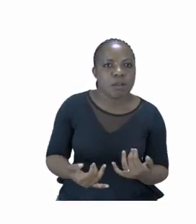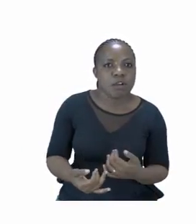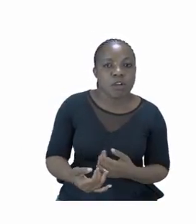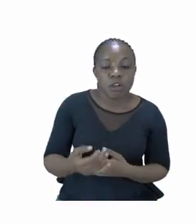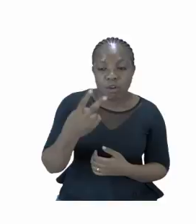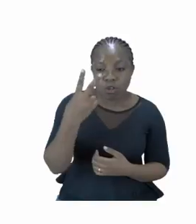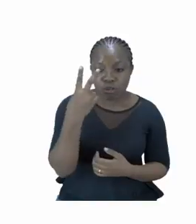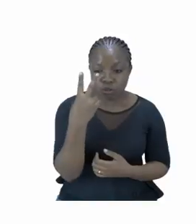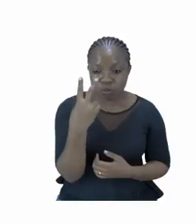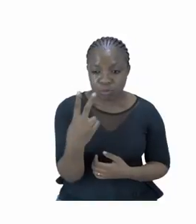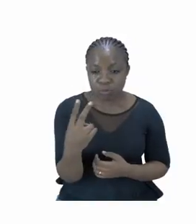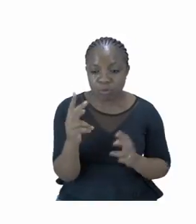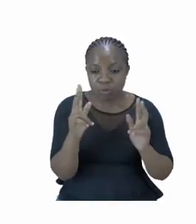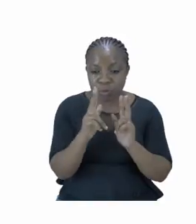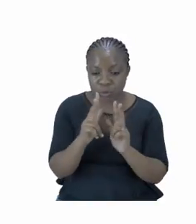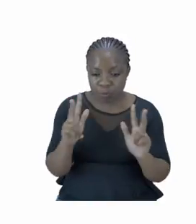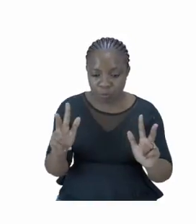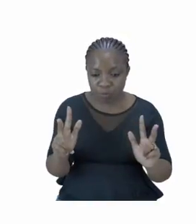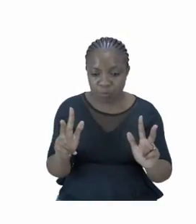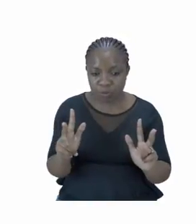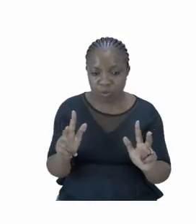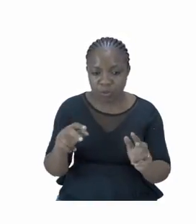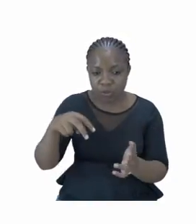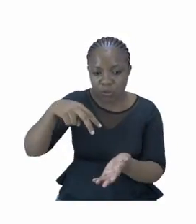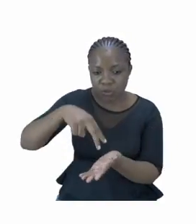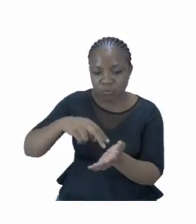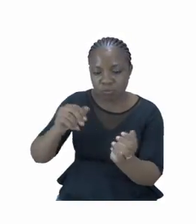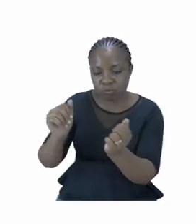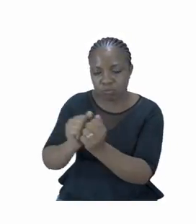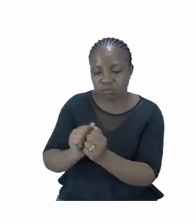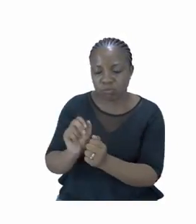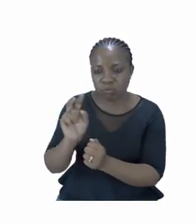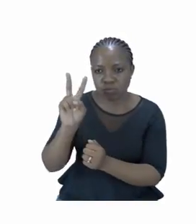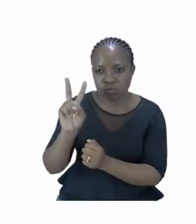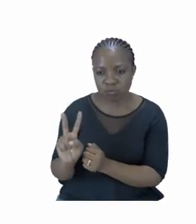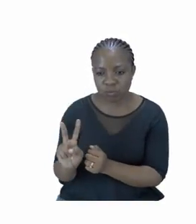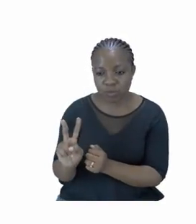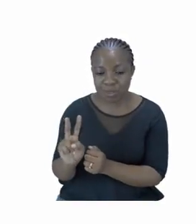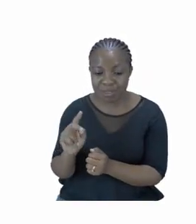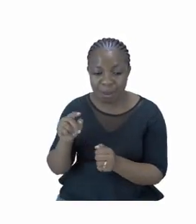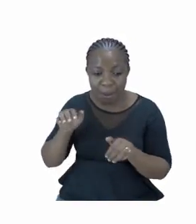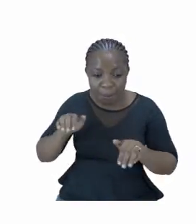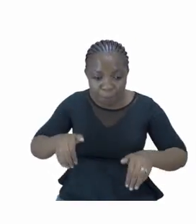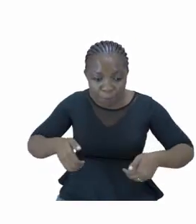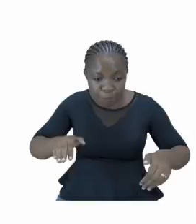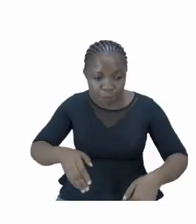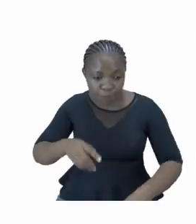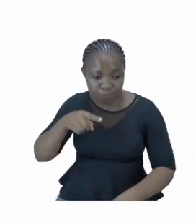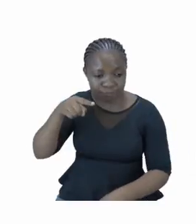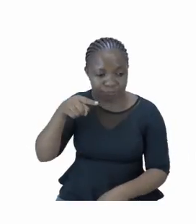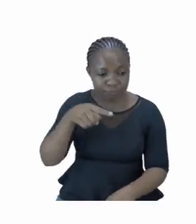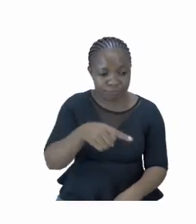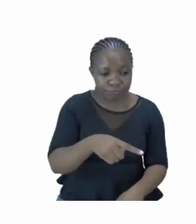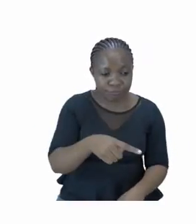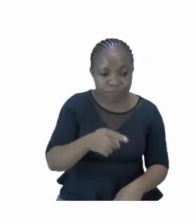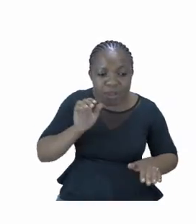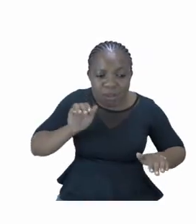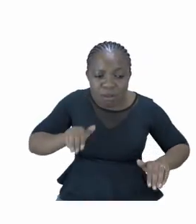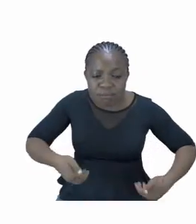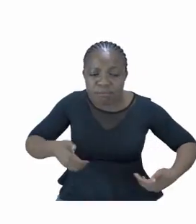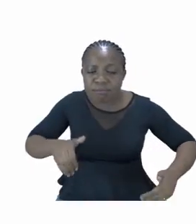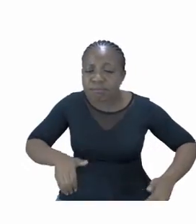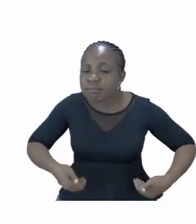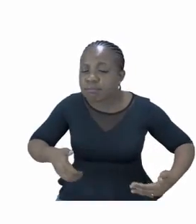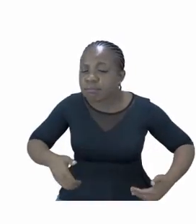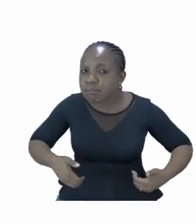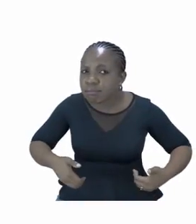together and someone is pointing at a boy. Remember, we said when it is